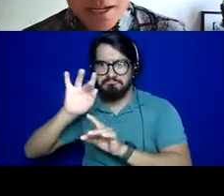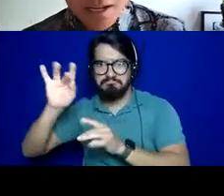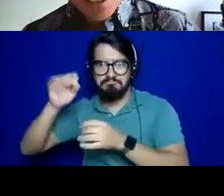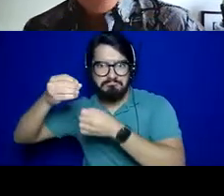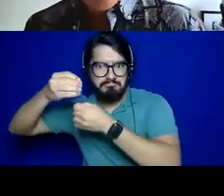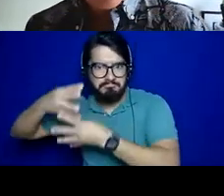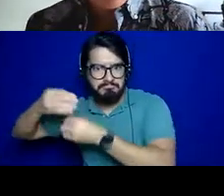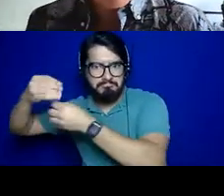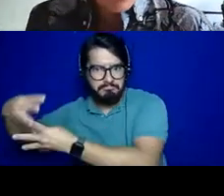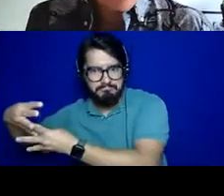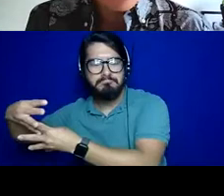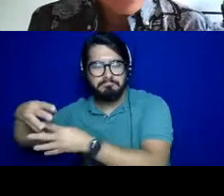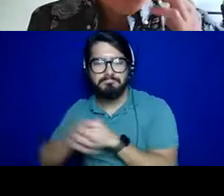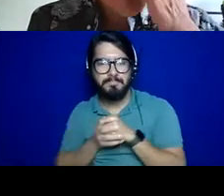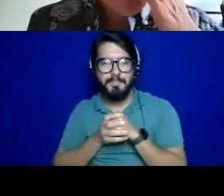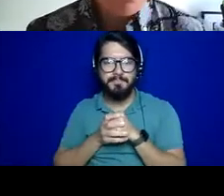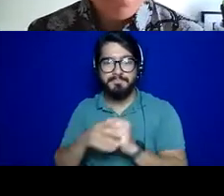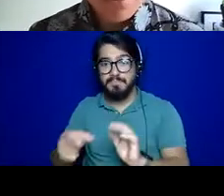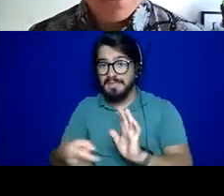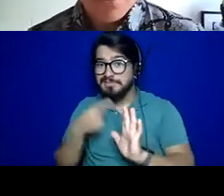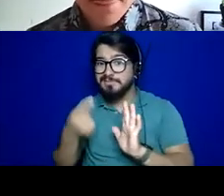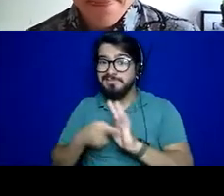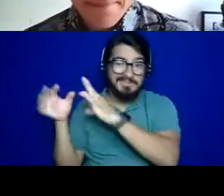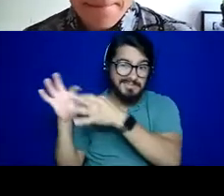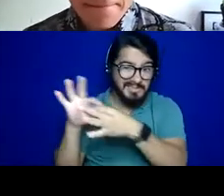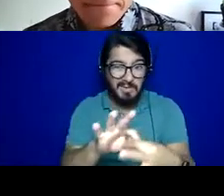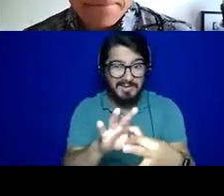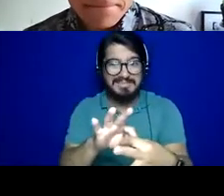there's metadata attached to things that are not just photos and videos.